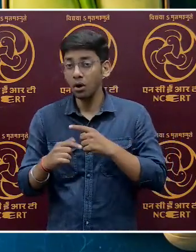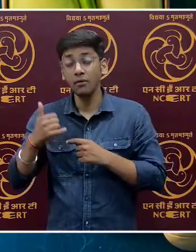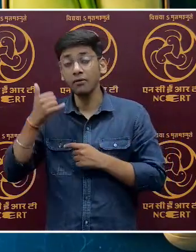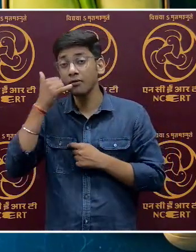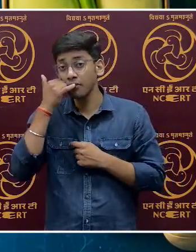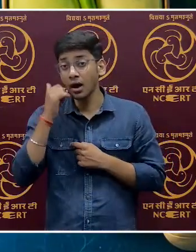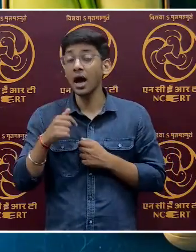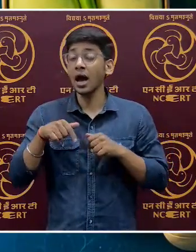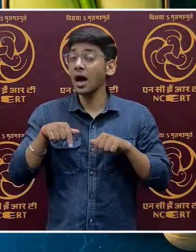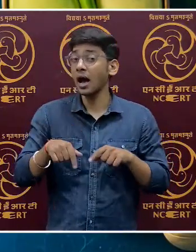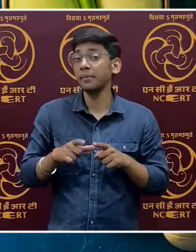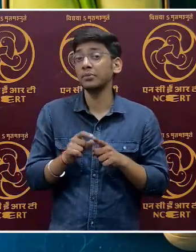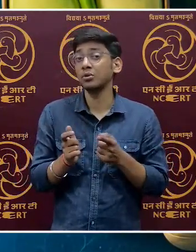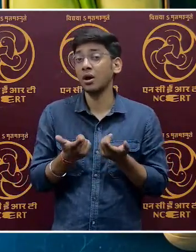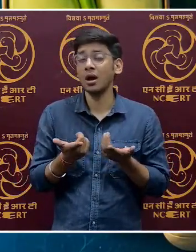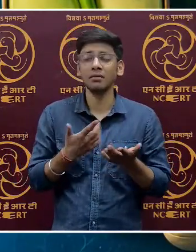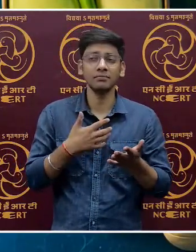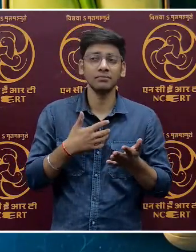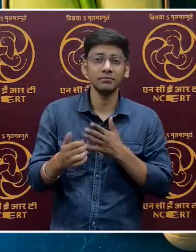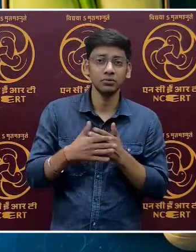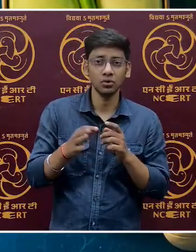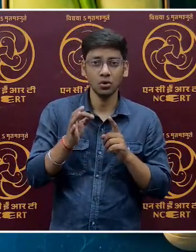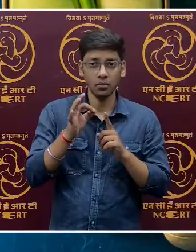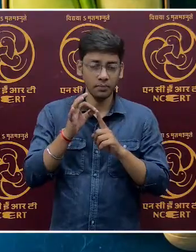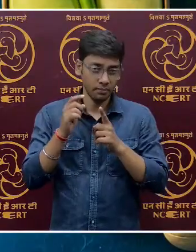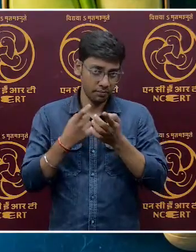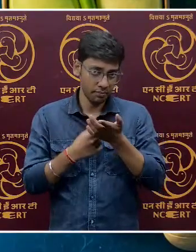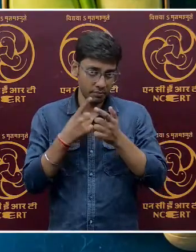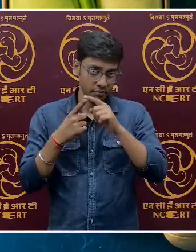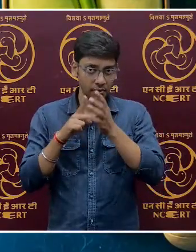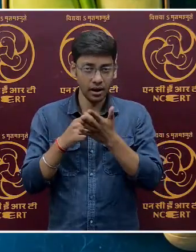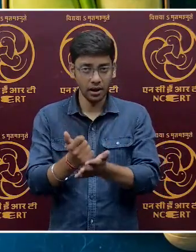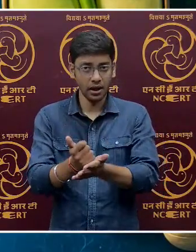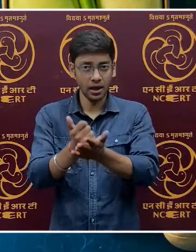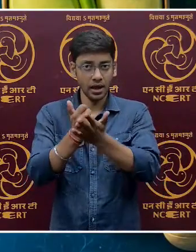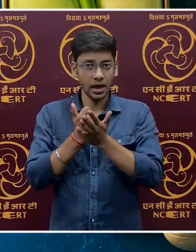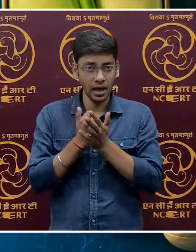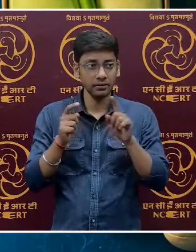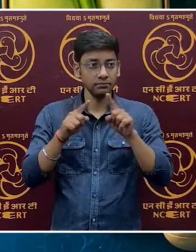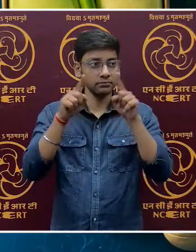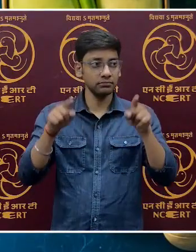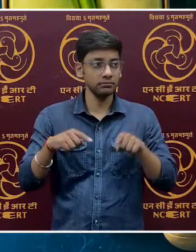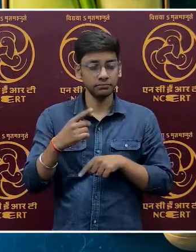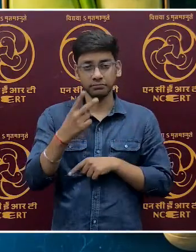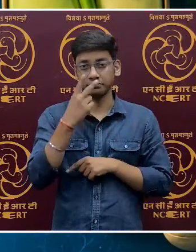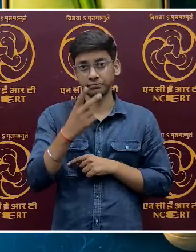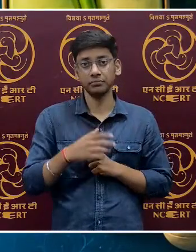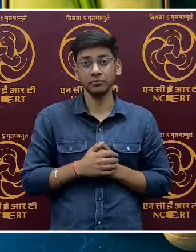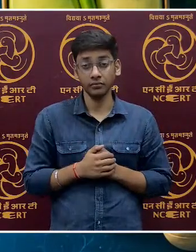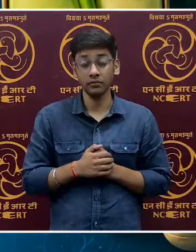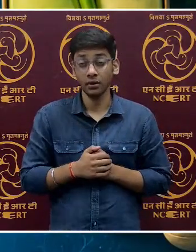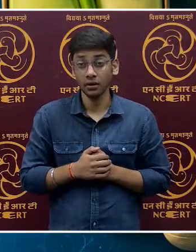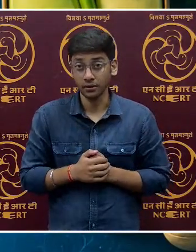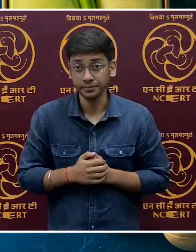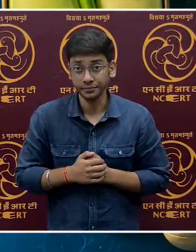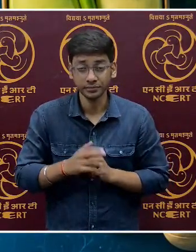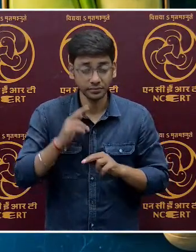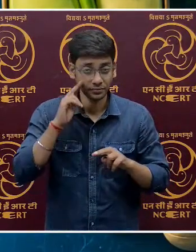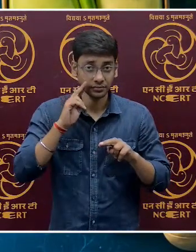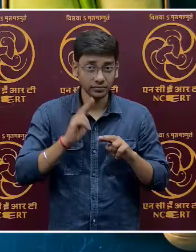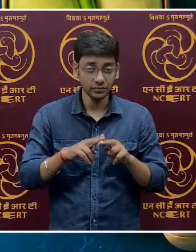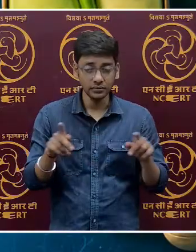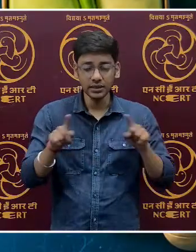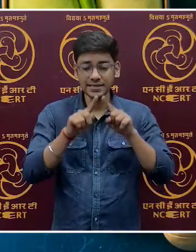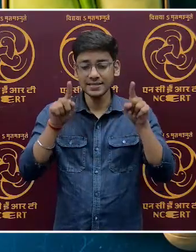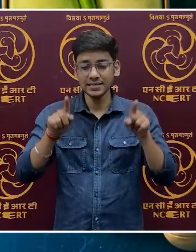our viewers that how one can operate the Diksha platform with the help of the desktop? Yes. So for the operating from the system,